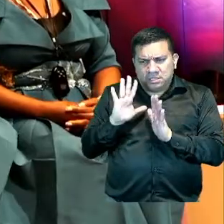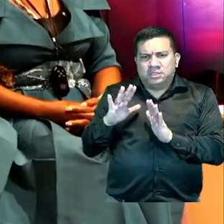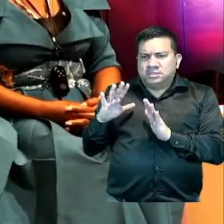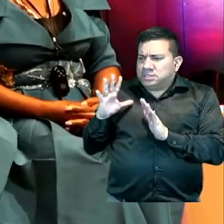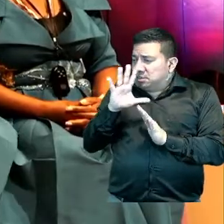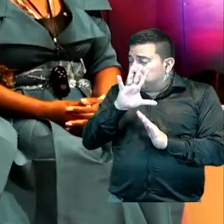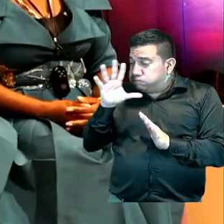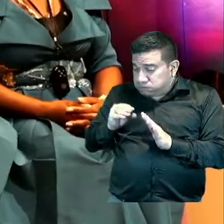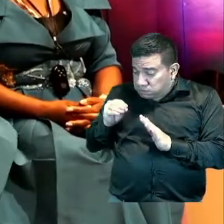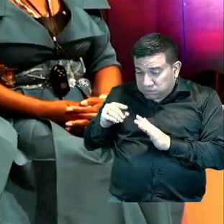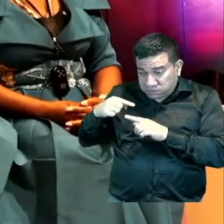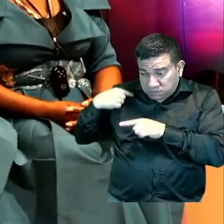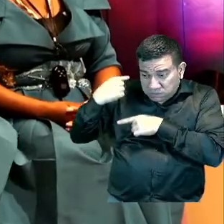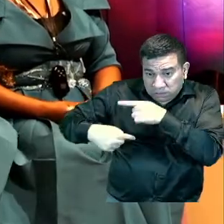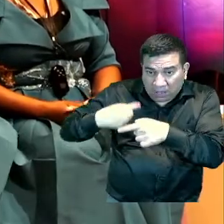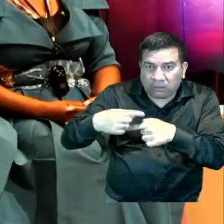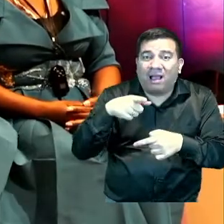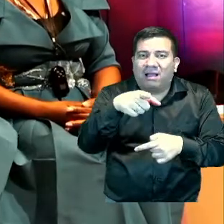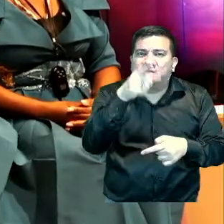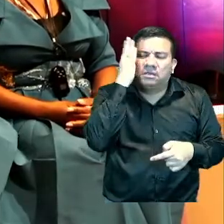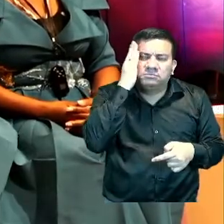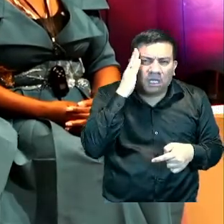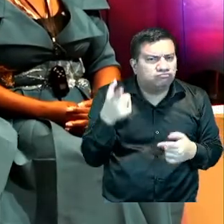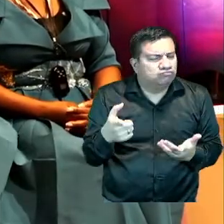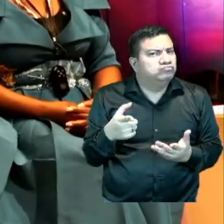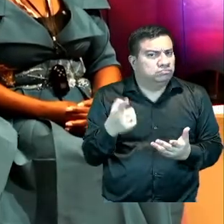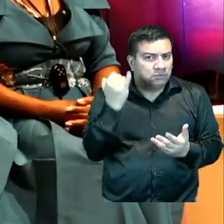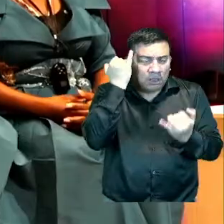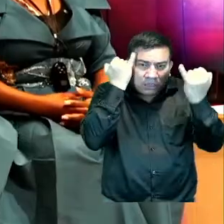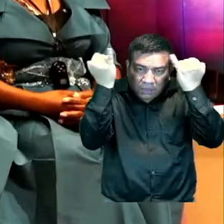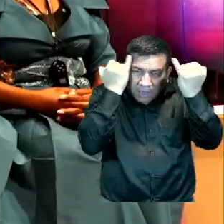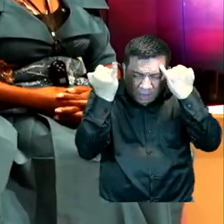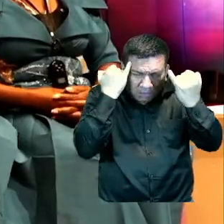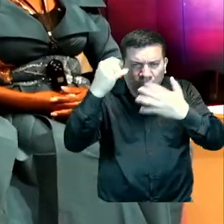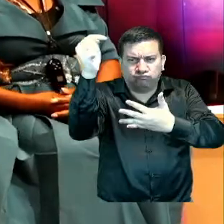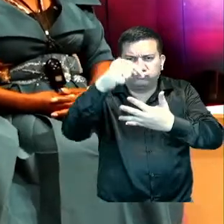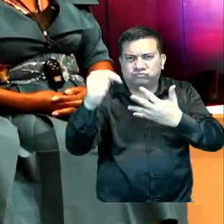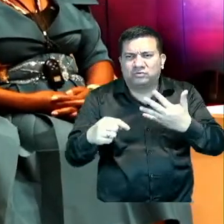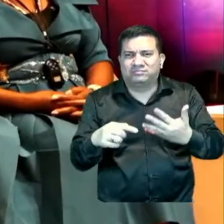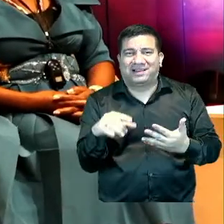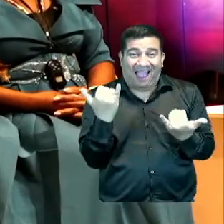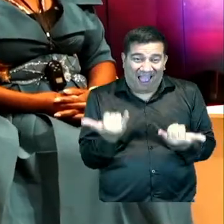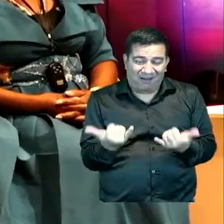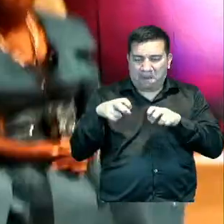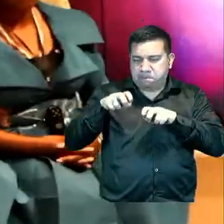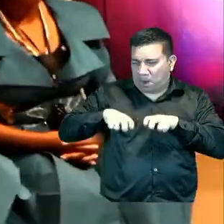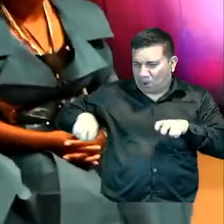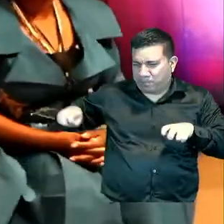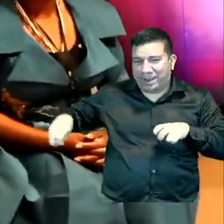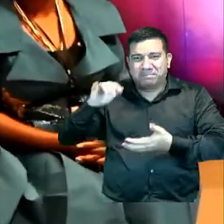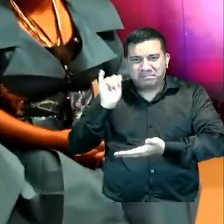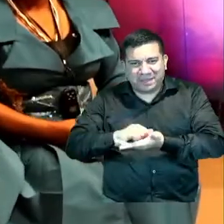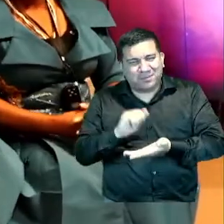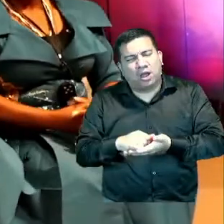saying that Black women have the possibility of having great ideas